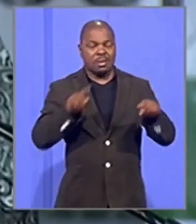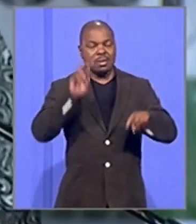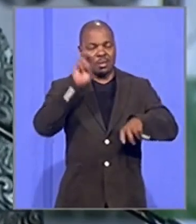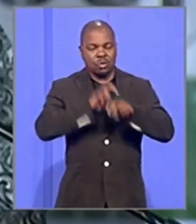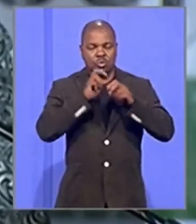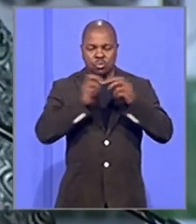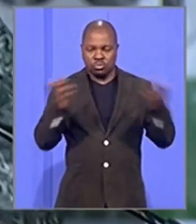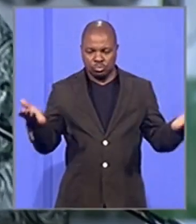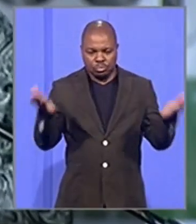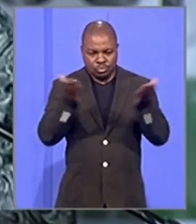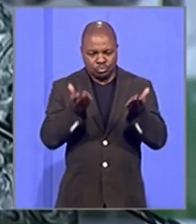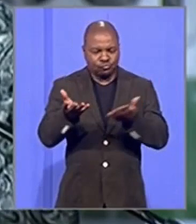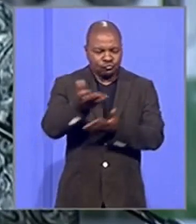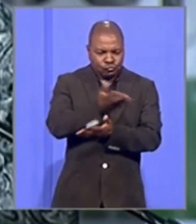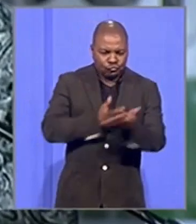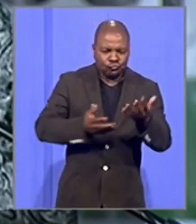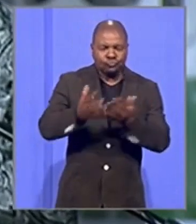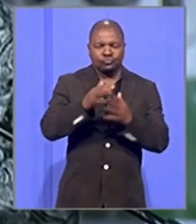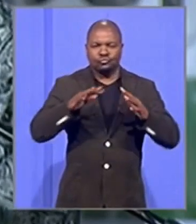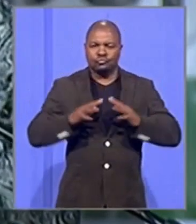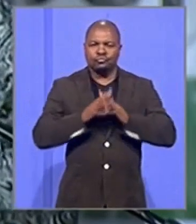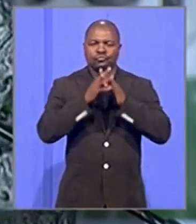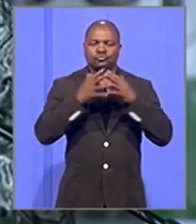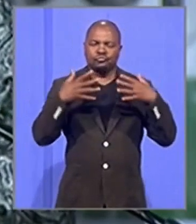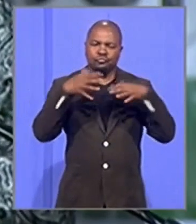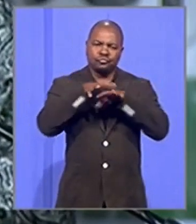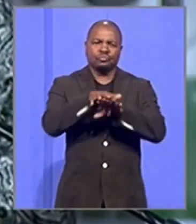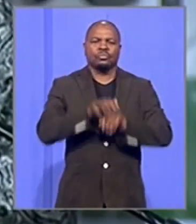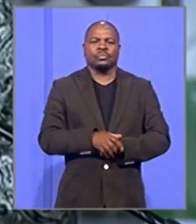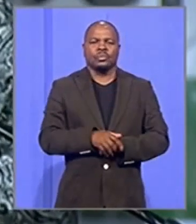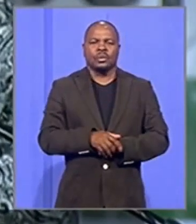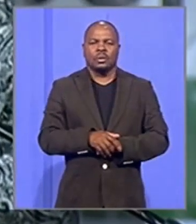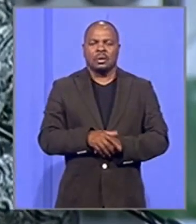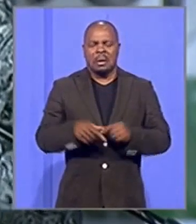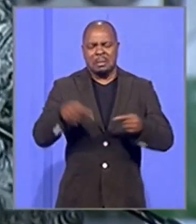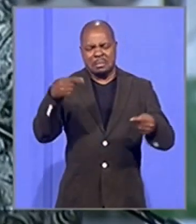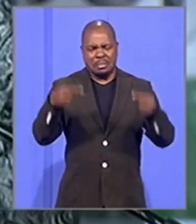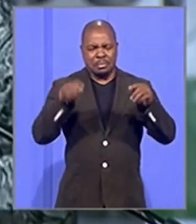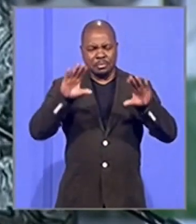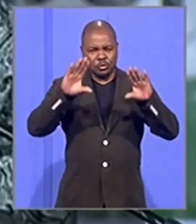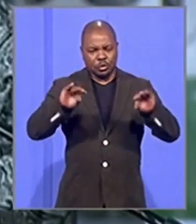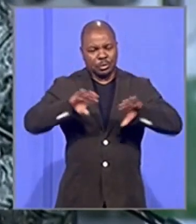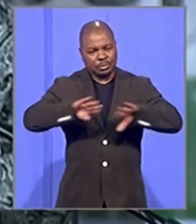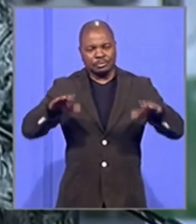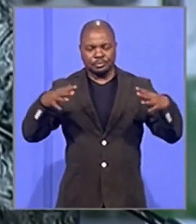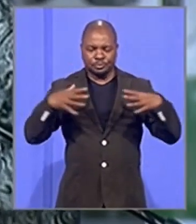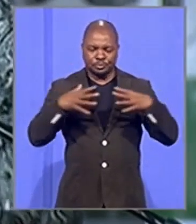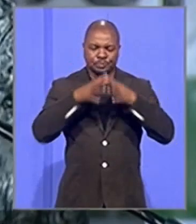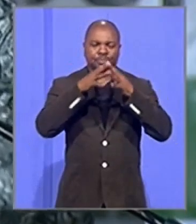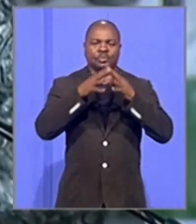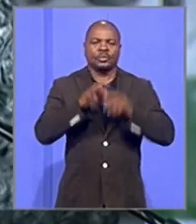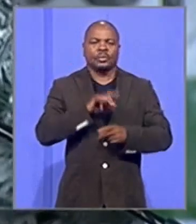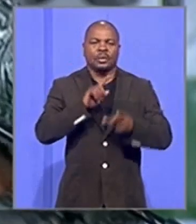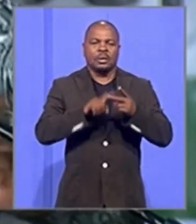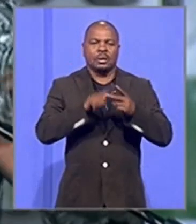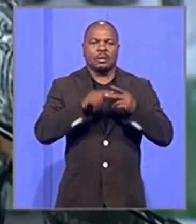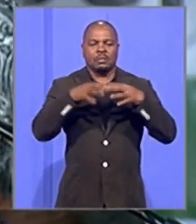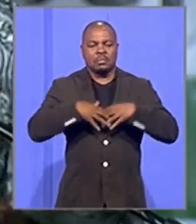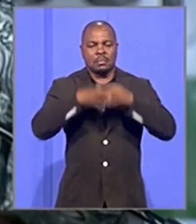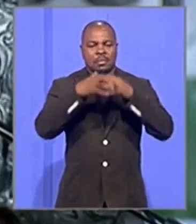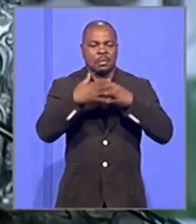together and reconcile. They must come together and create a